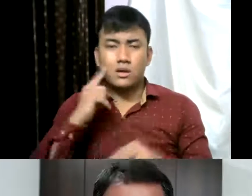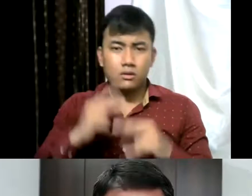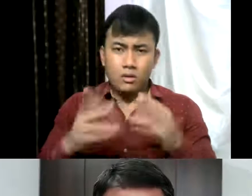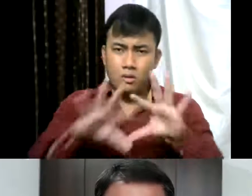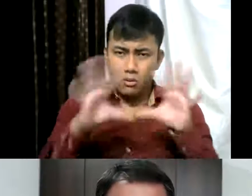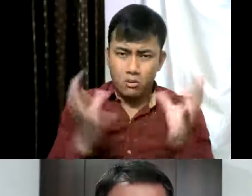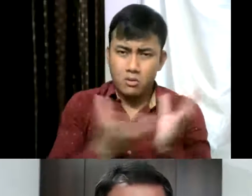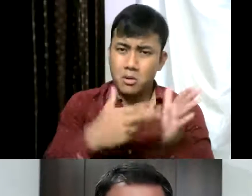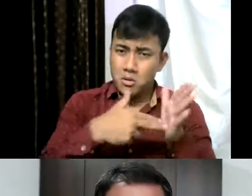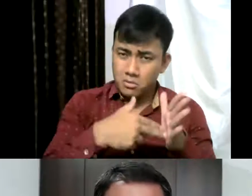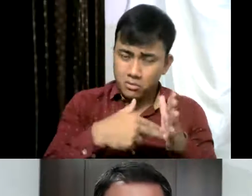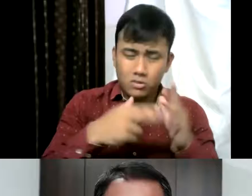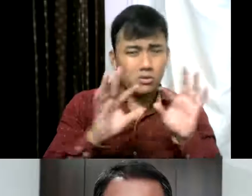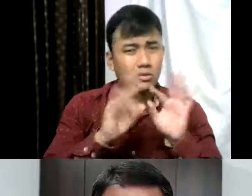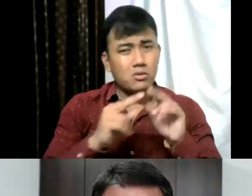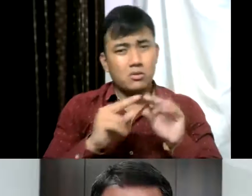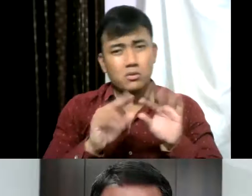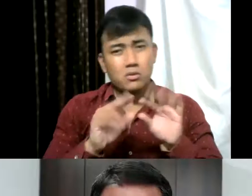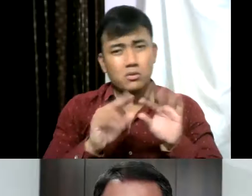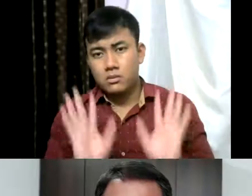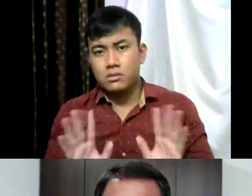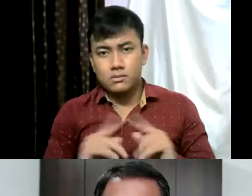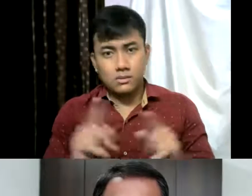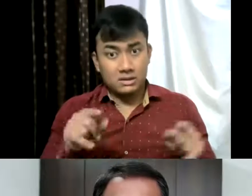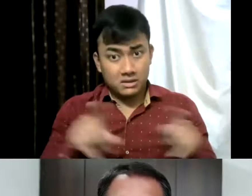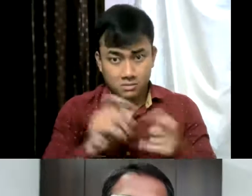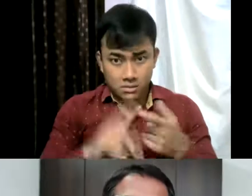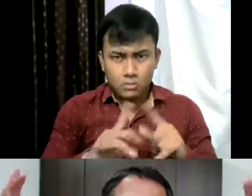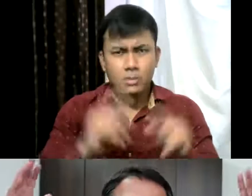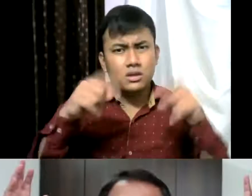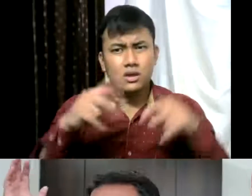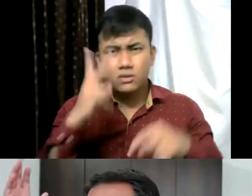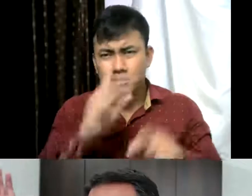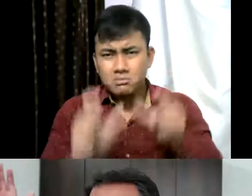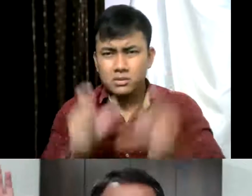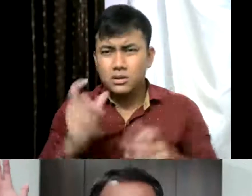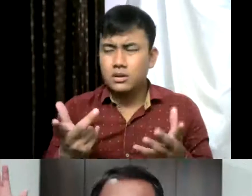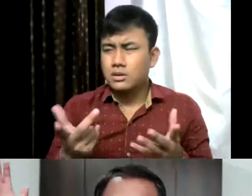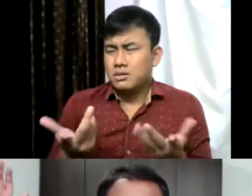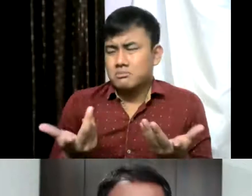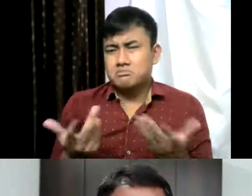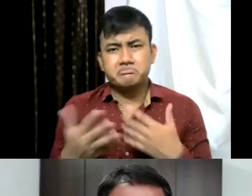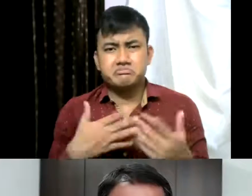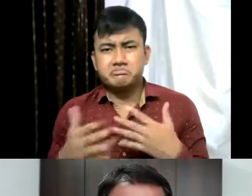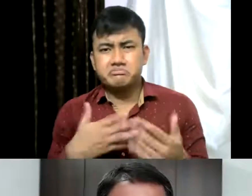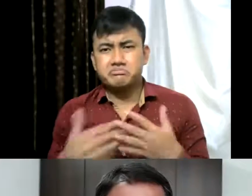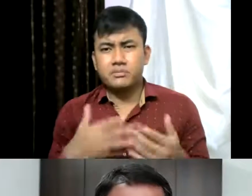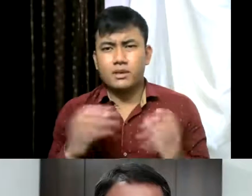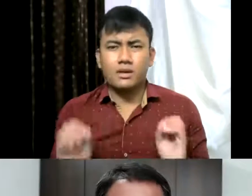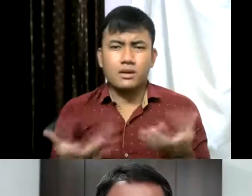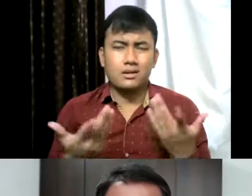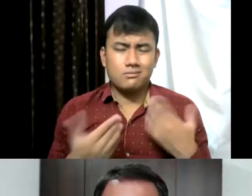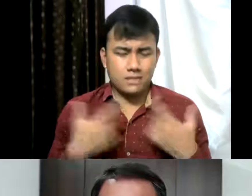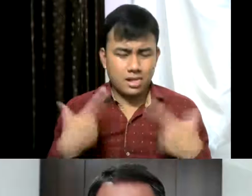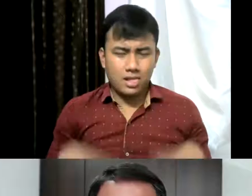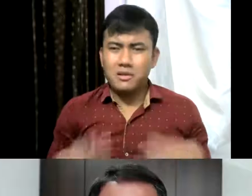never, ever probably done. But now it's like, meh, I mean, the world's going to shit. What have I got to lose?